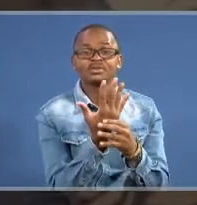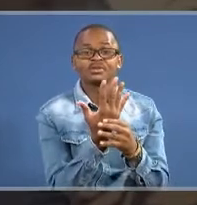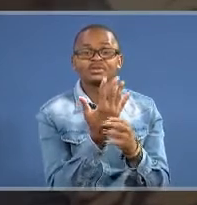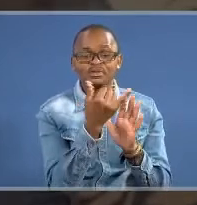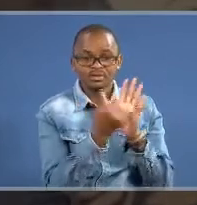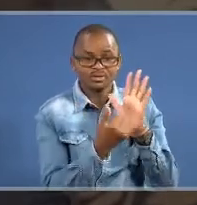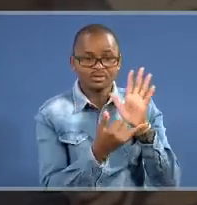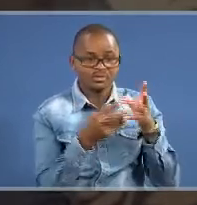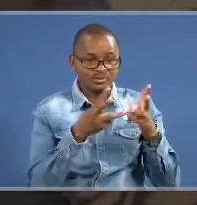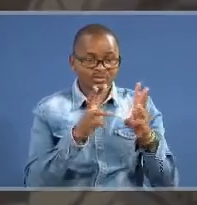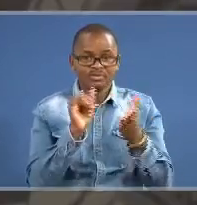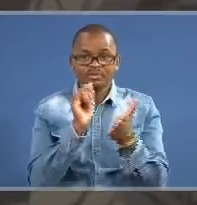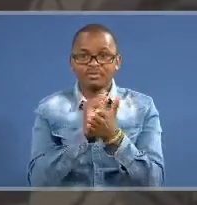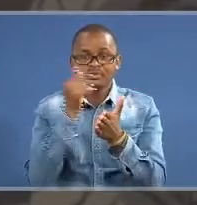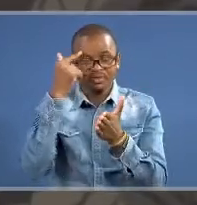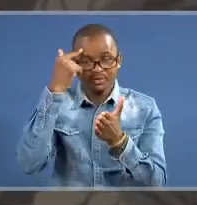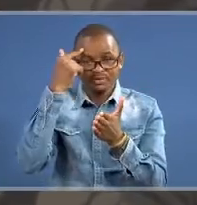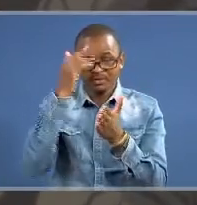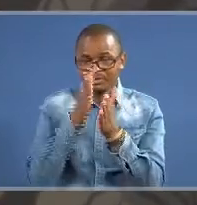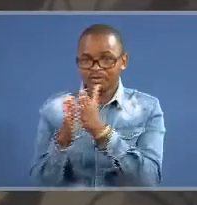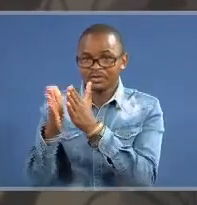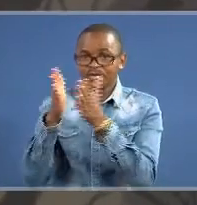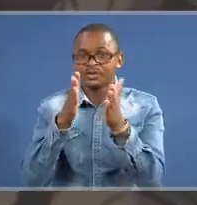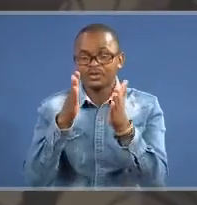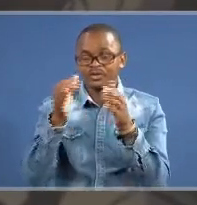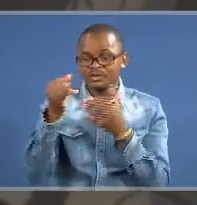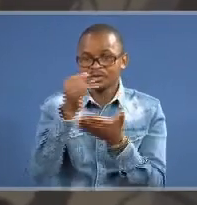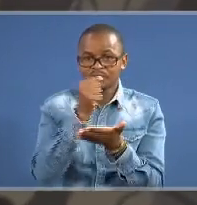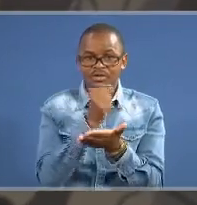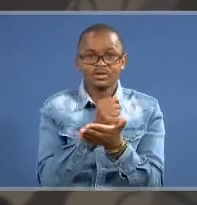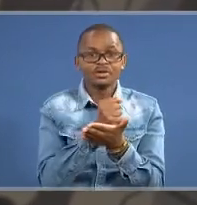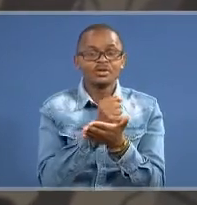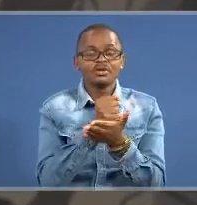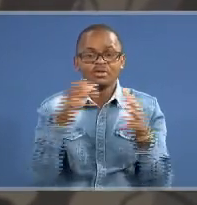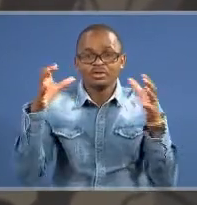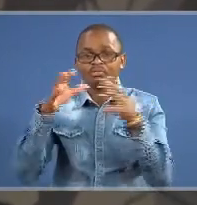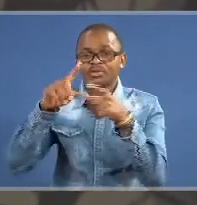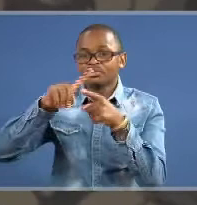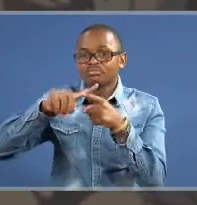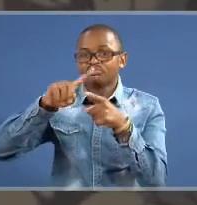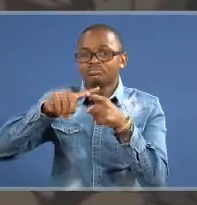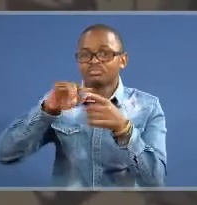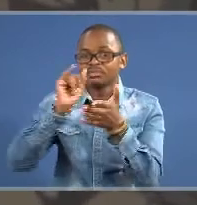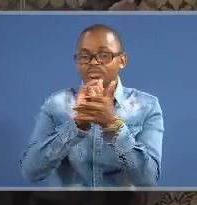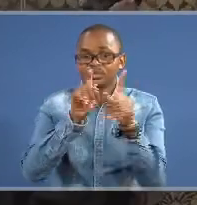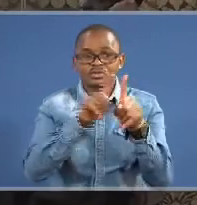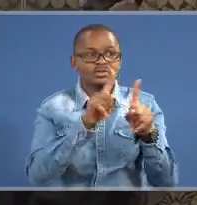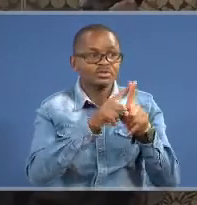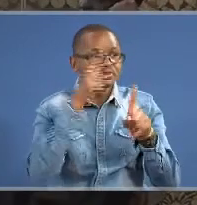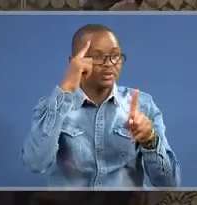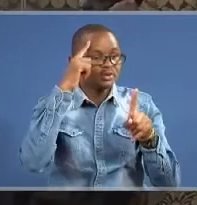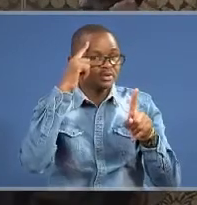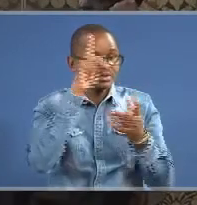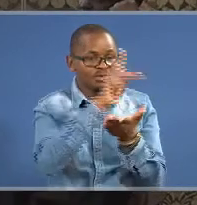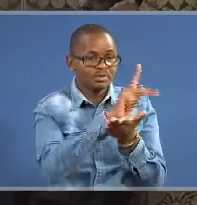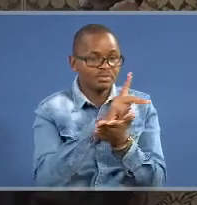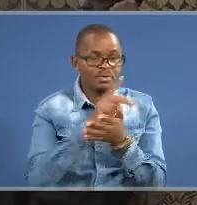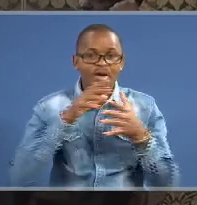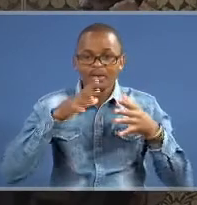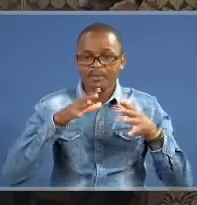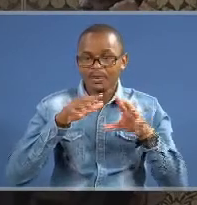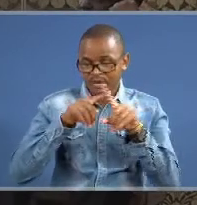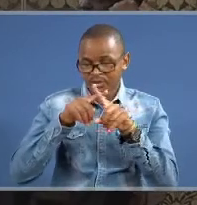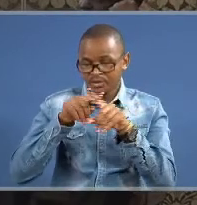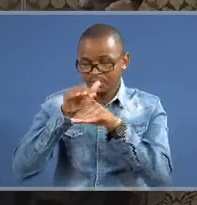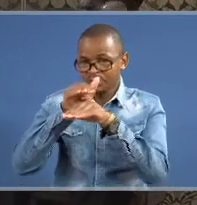nchini, hatua ambayo itaona fursa za ajira ndani ya sekta kuongezeka na pia zitahifadhiwa wenyeji